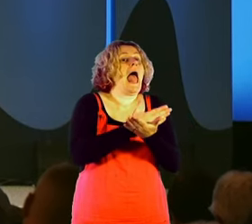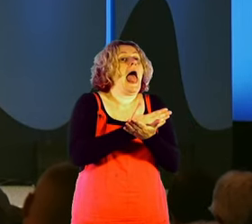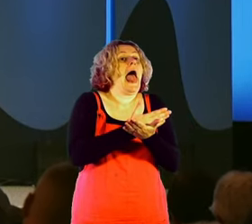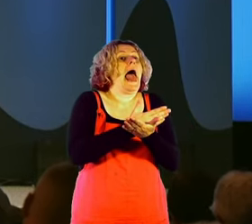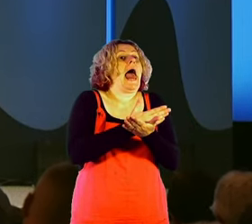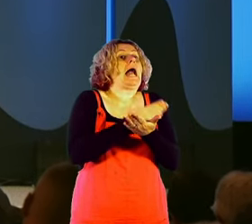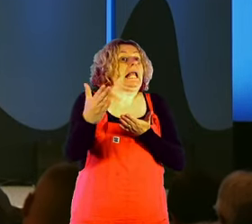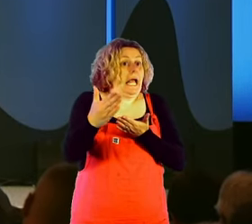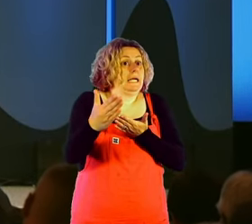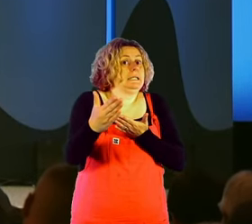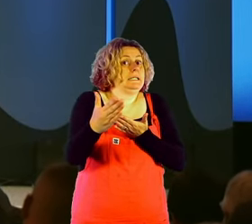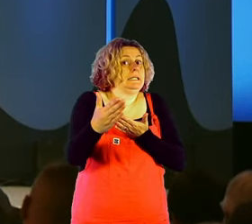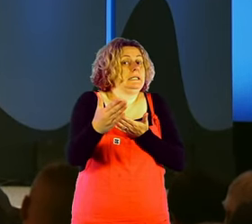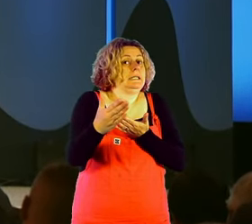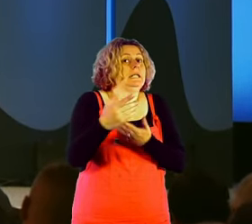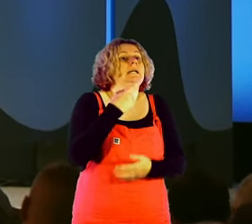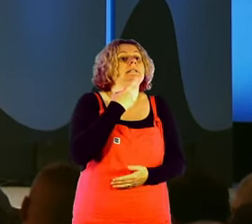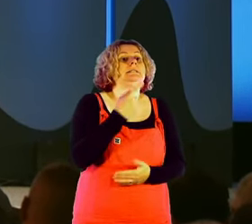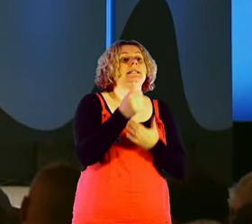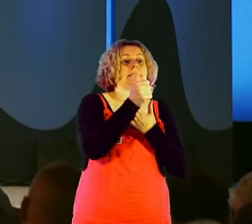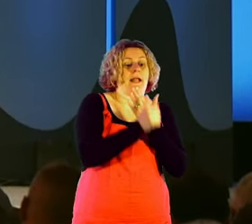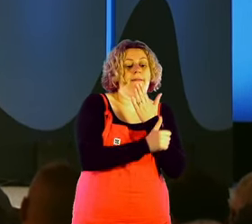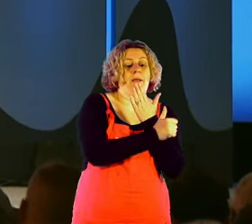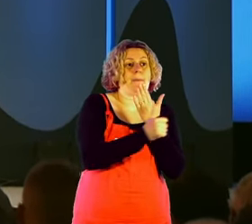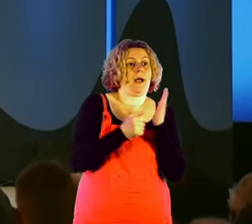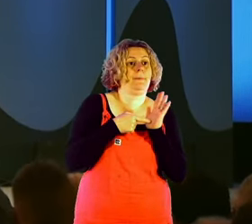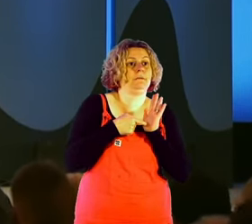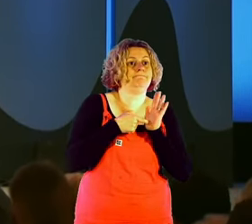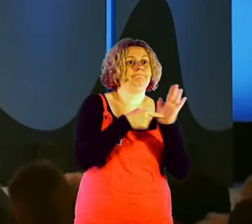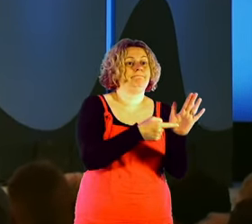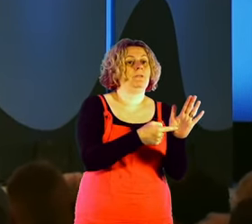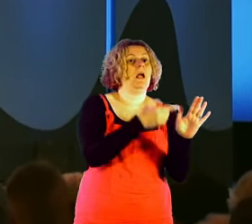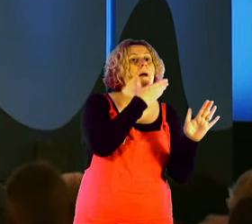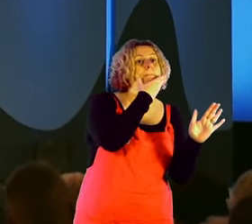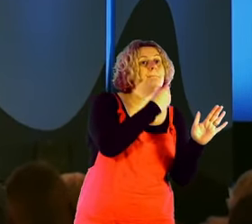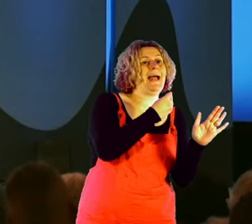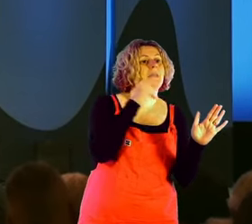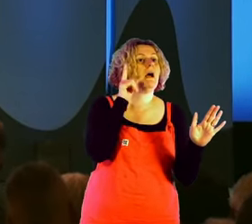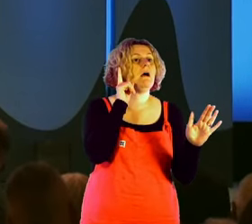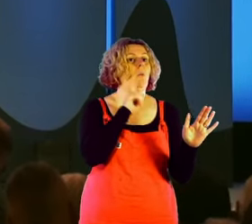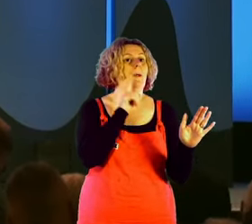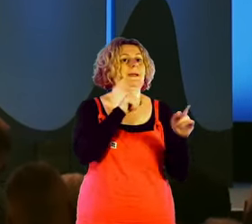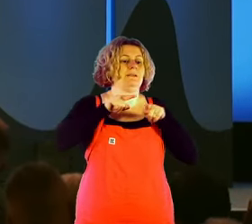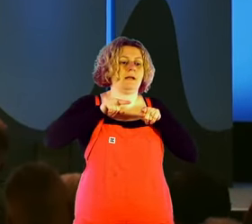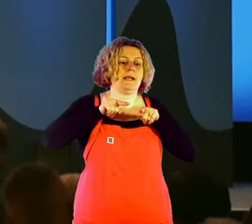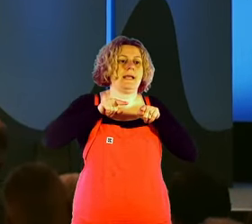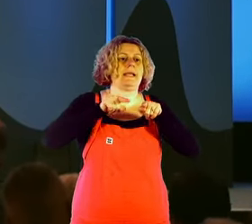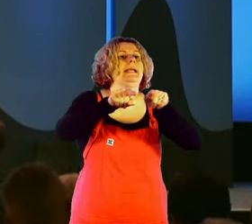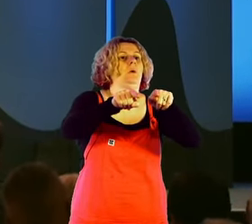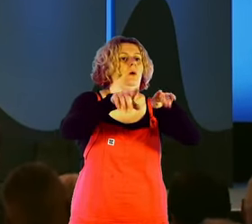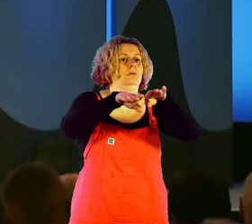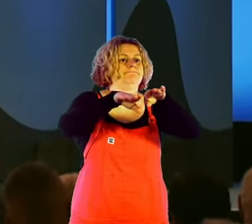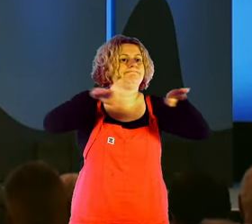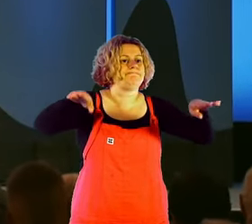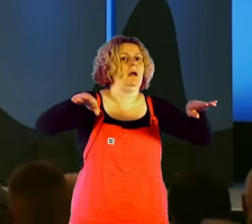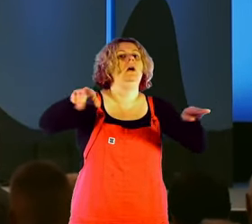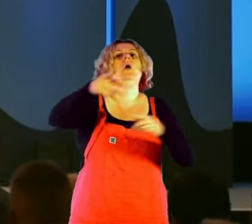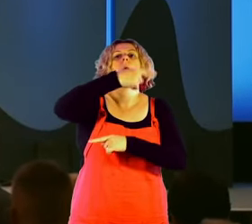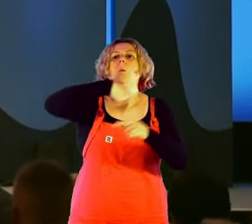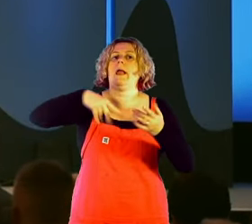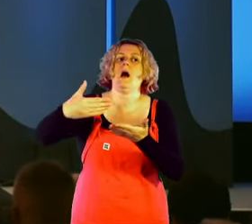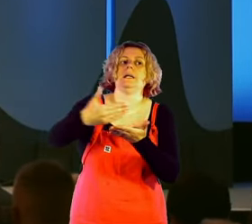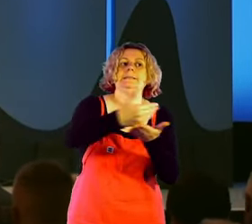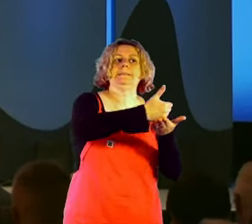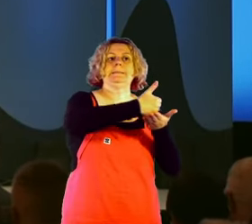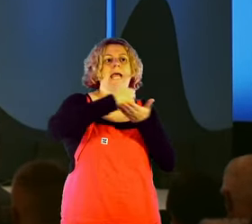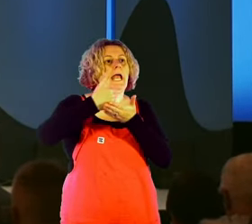strand in the Bible, men and women are equal. In Christ, there is neither male nor female. We are saved in exactly the same way,